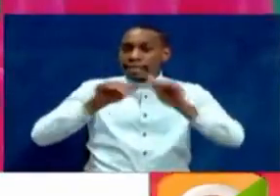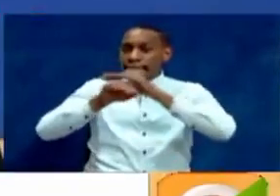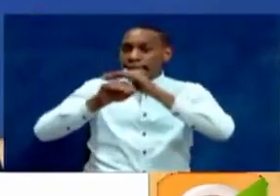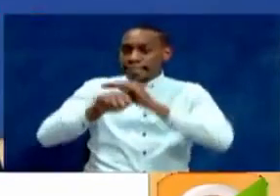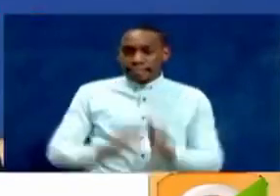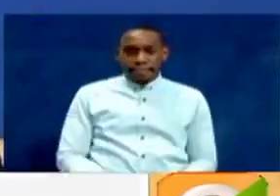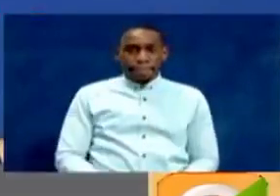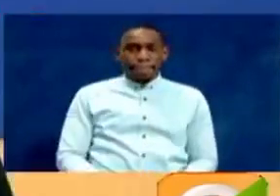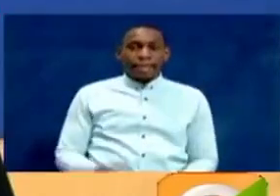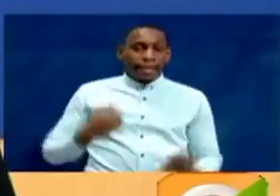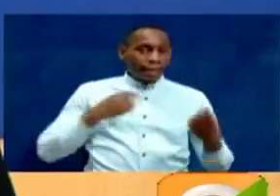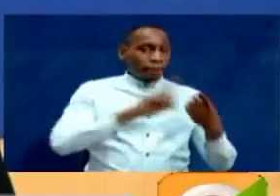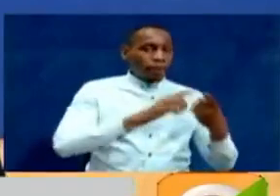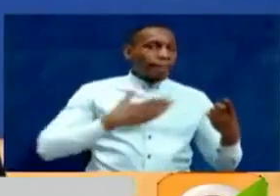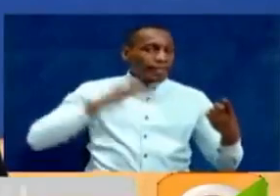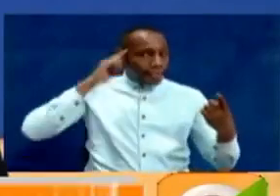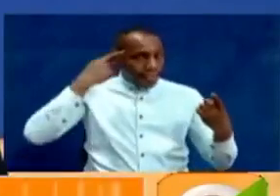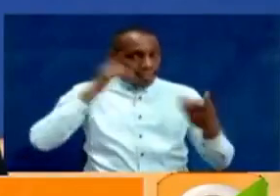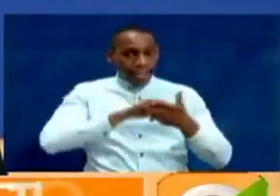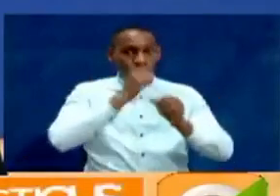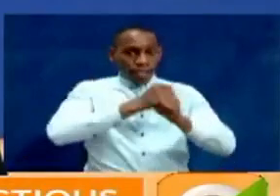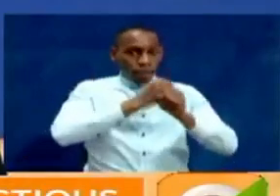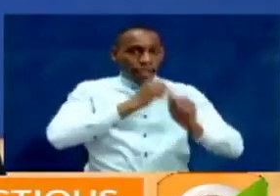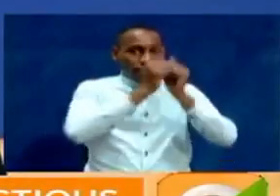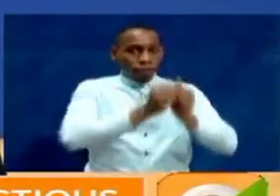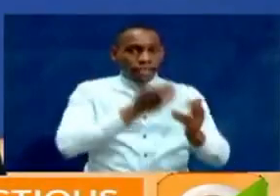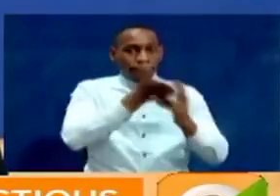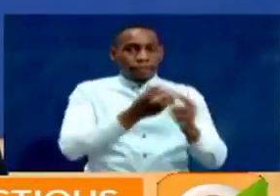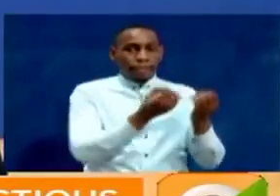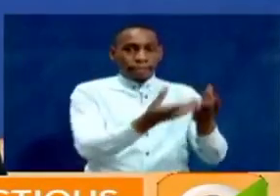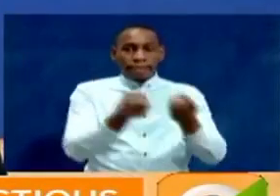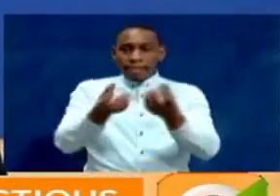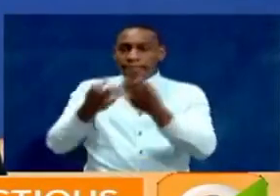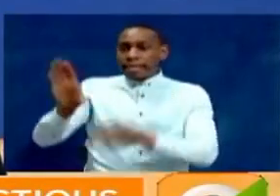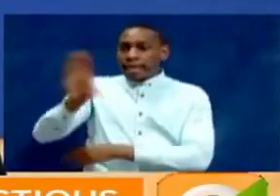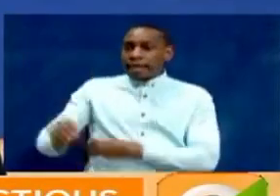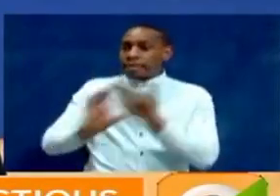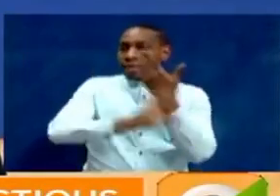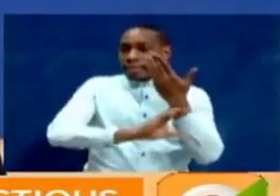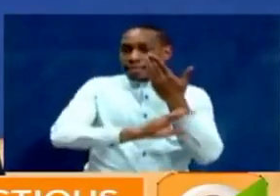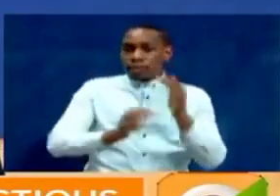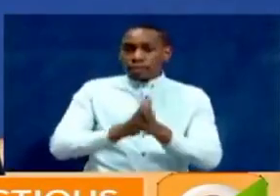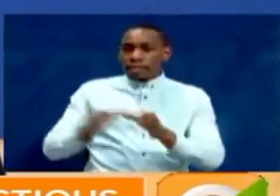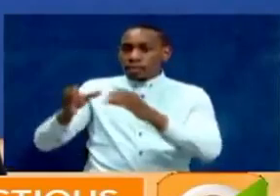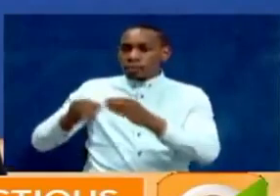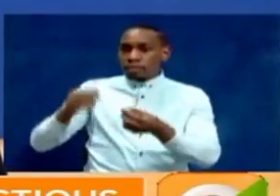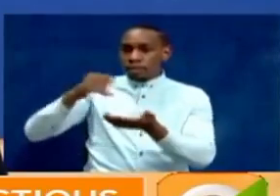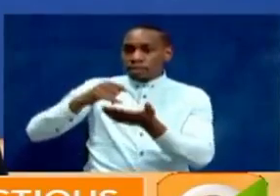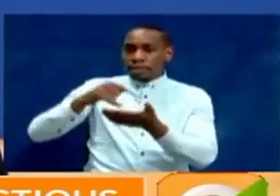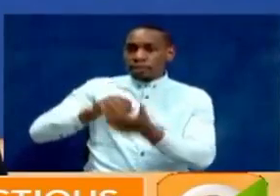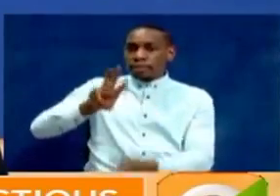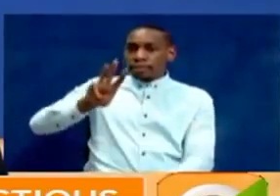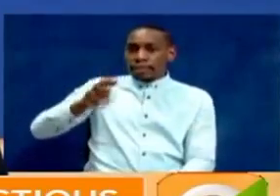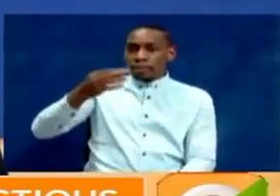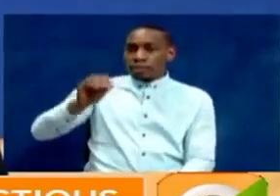available. So one, I think, concerted efforts between many African countries and bodies like WHO and